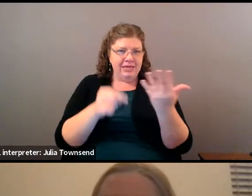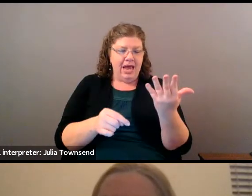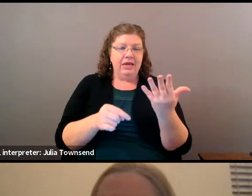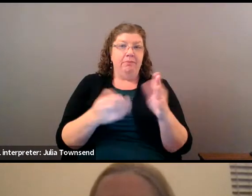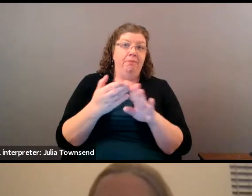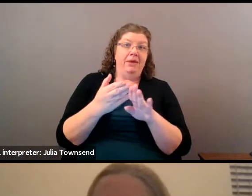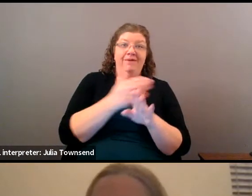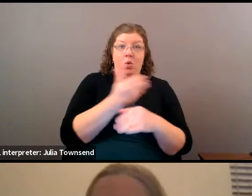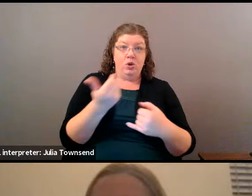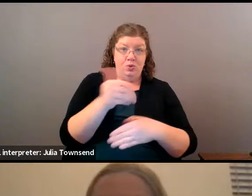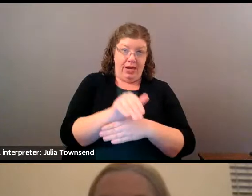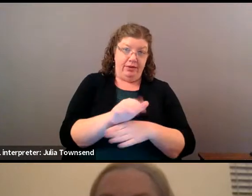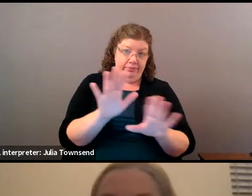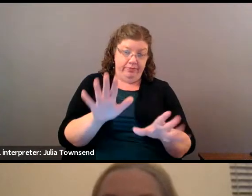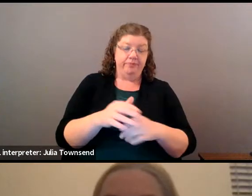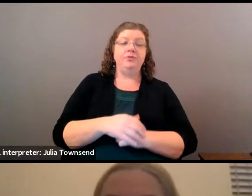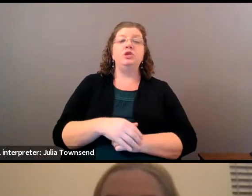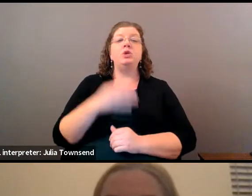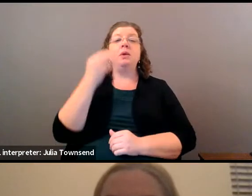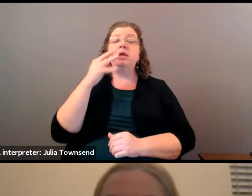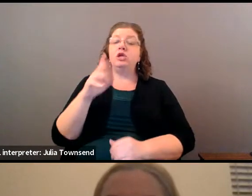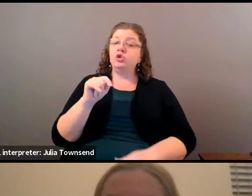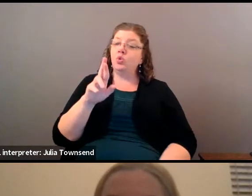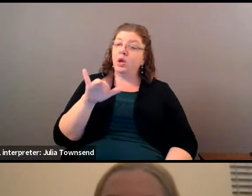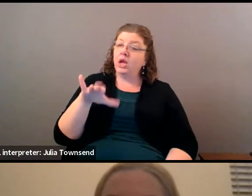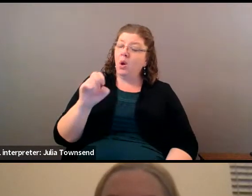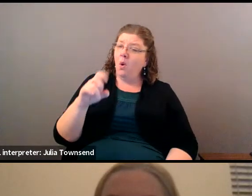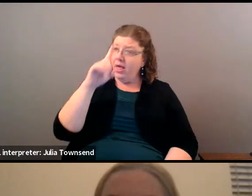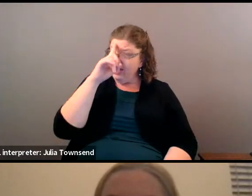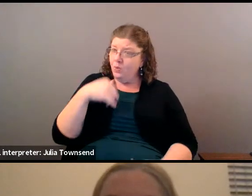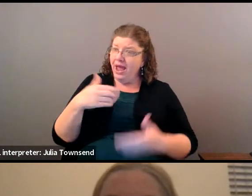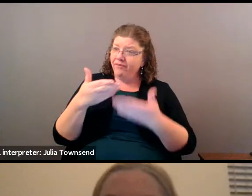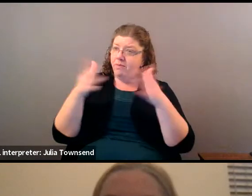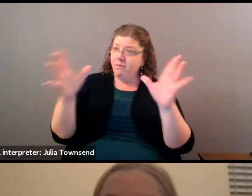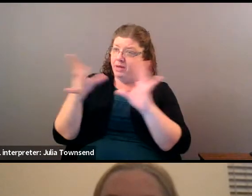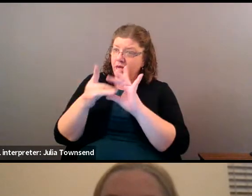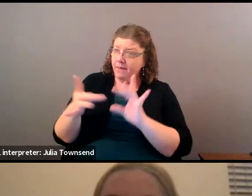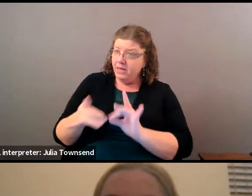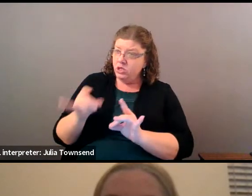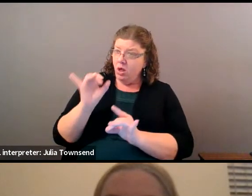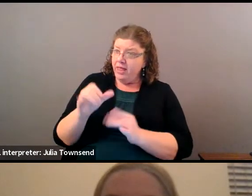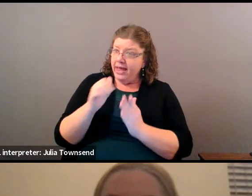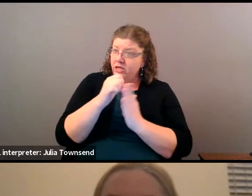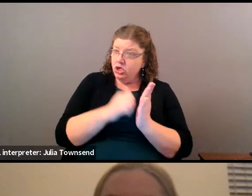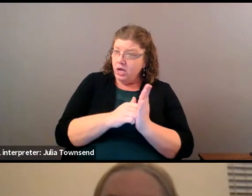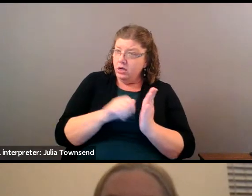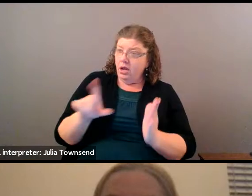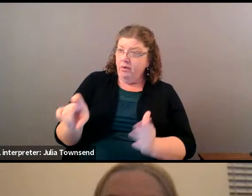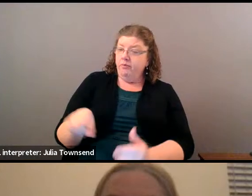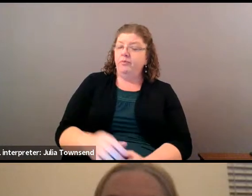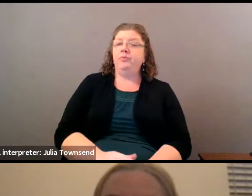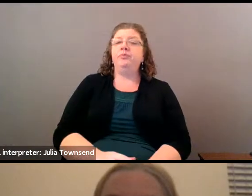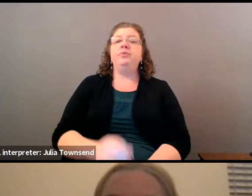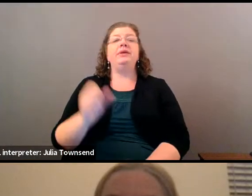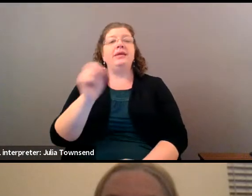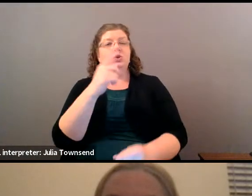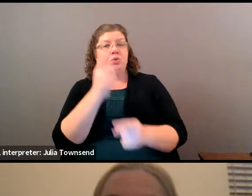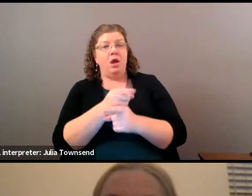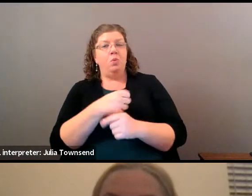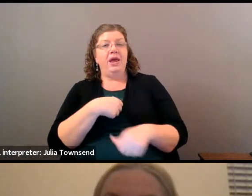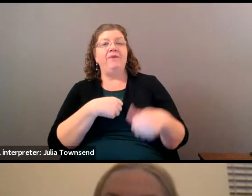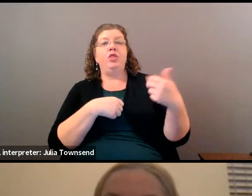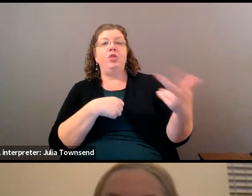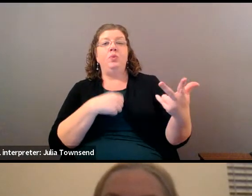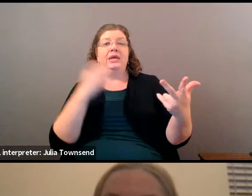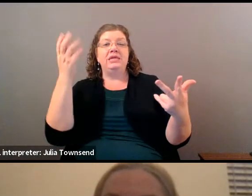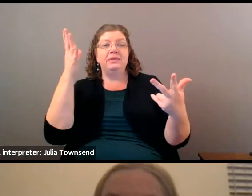tonight. So, Ms. Trujillo, I believe we have some public comments on the consent agenda. That's correct. We have 3